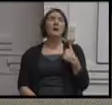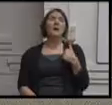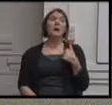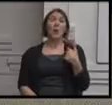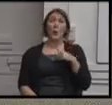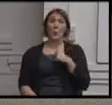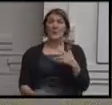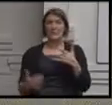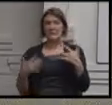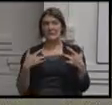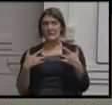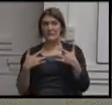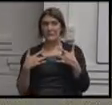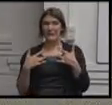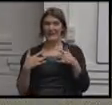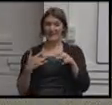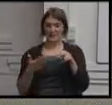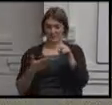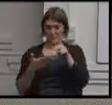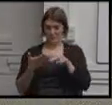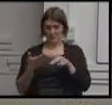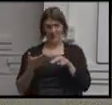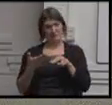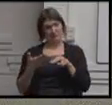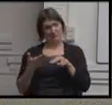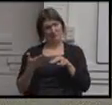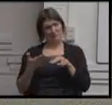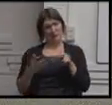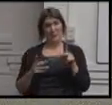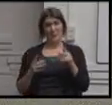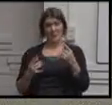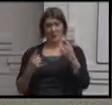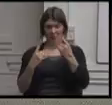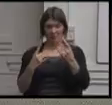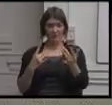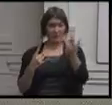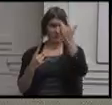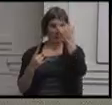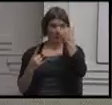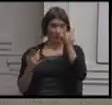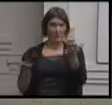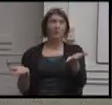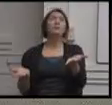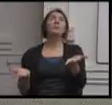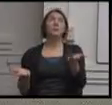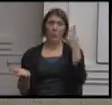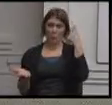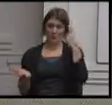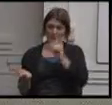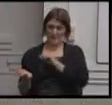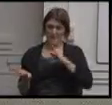could, appear to be a public spectacle and